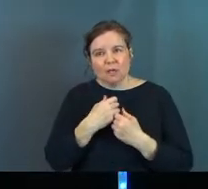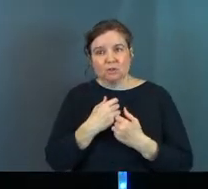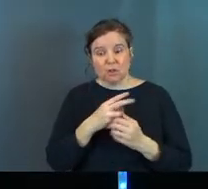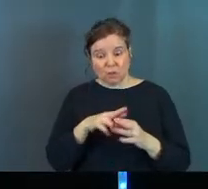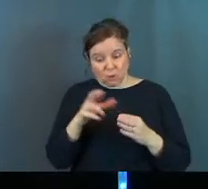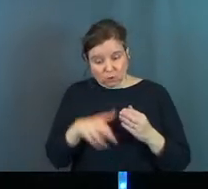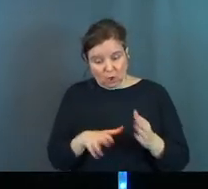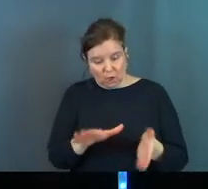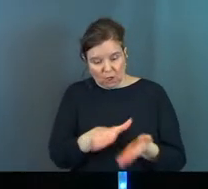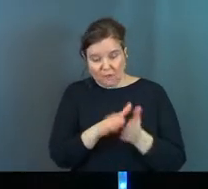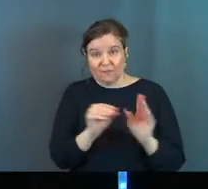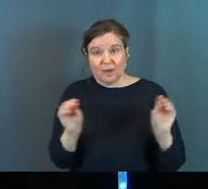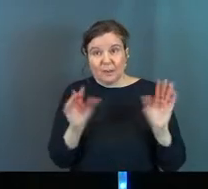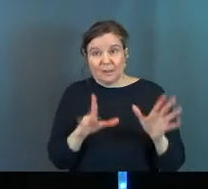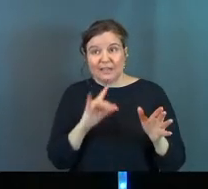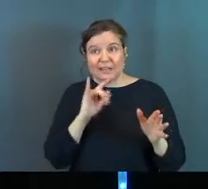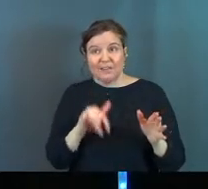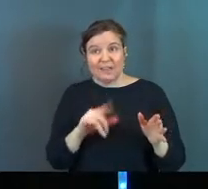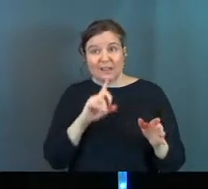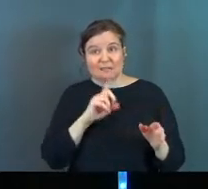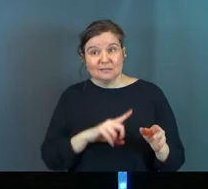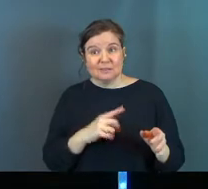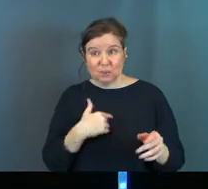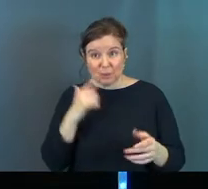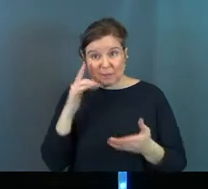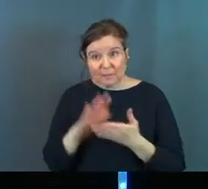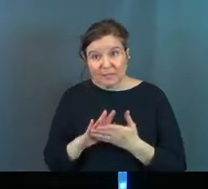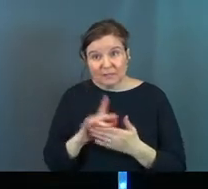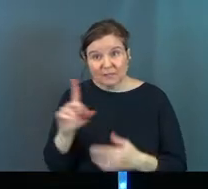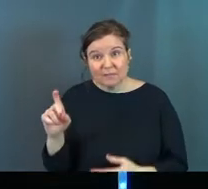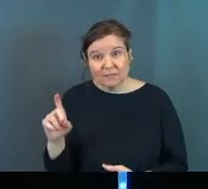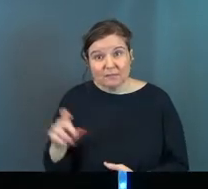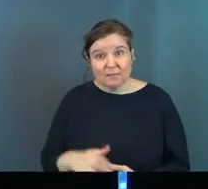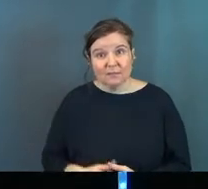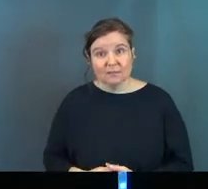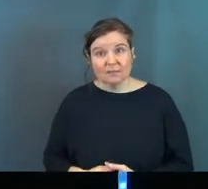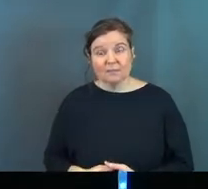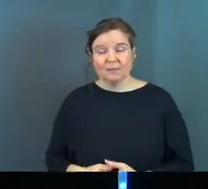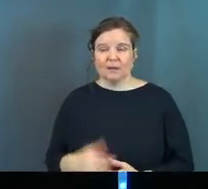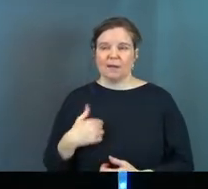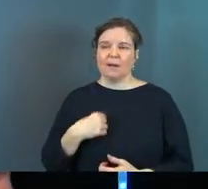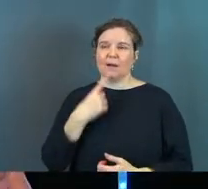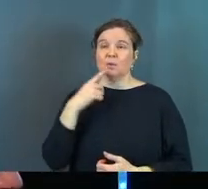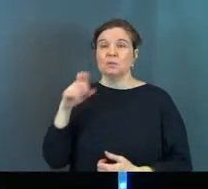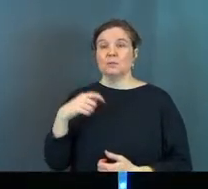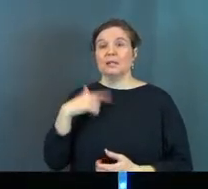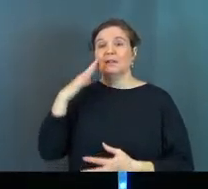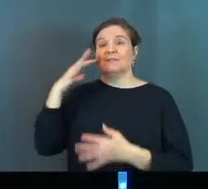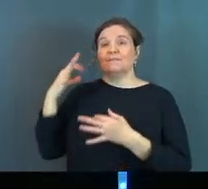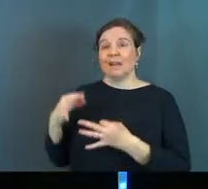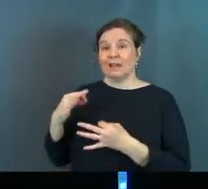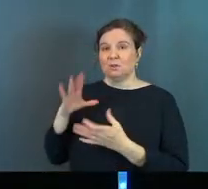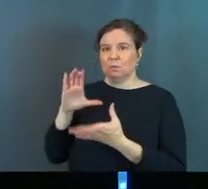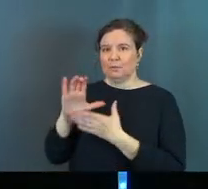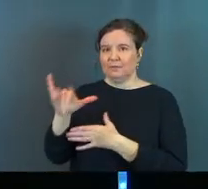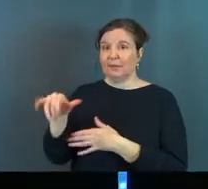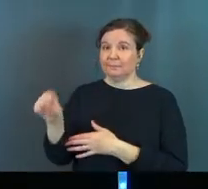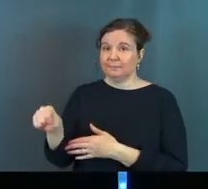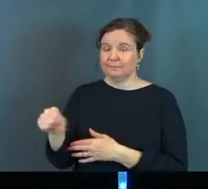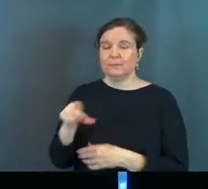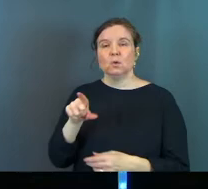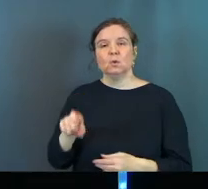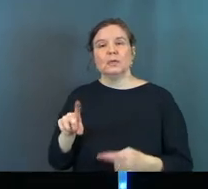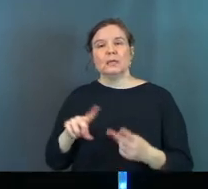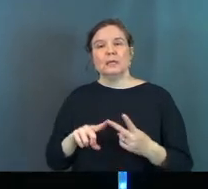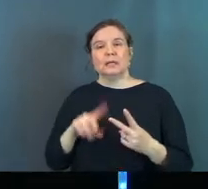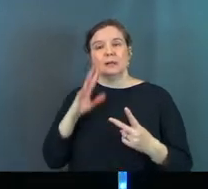the result of a miracle, if that's the case. Do we believe it's the case? And I would say you need faith to believe that. And